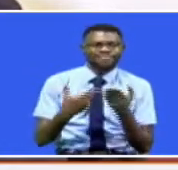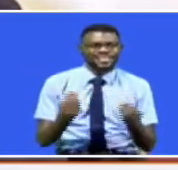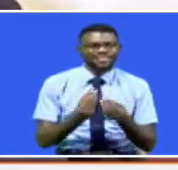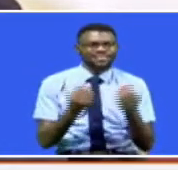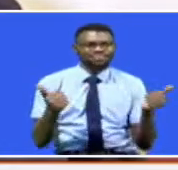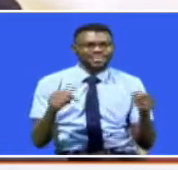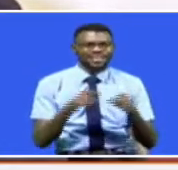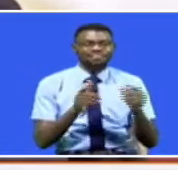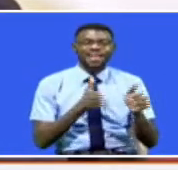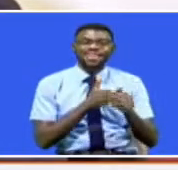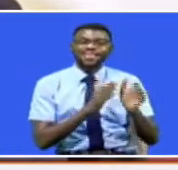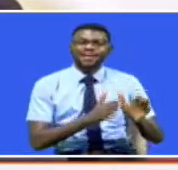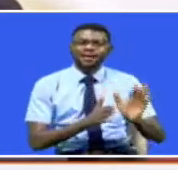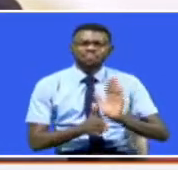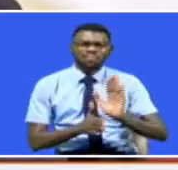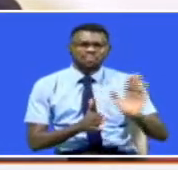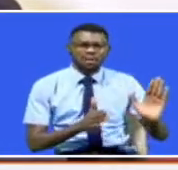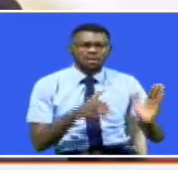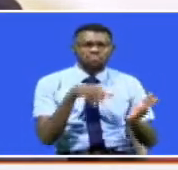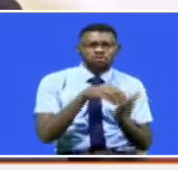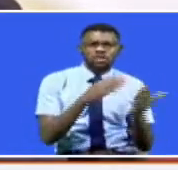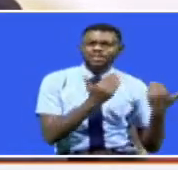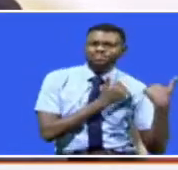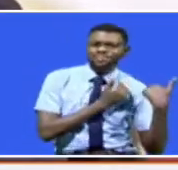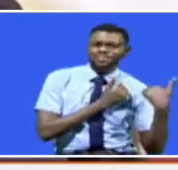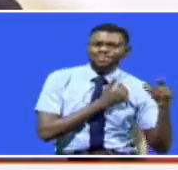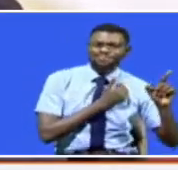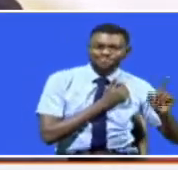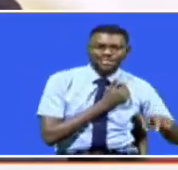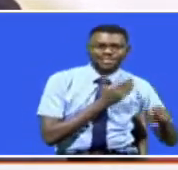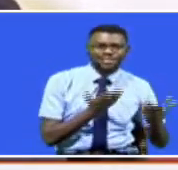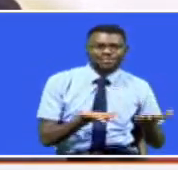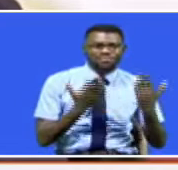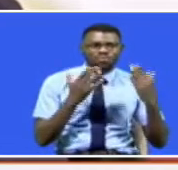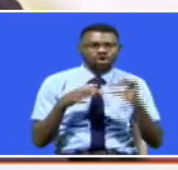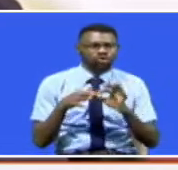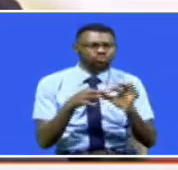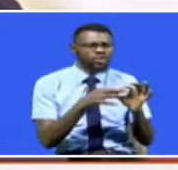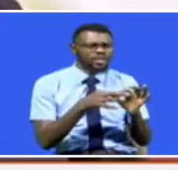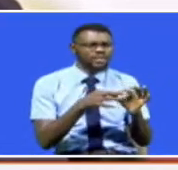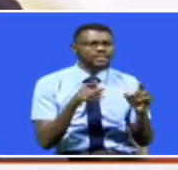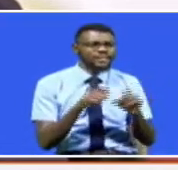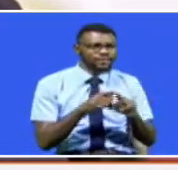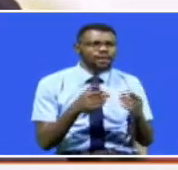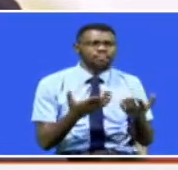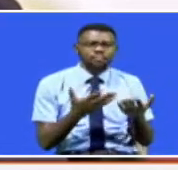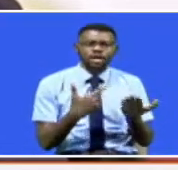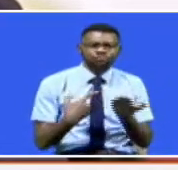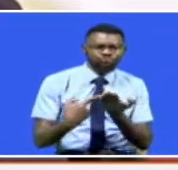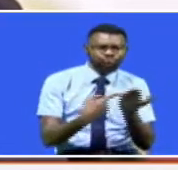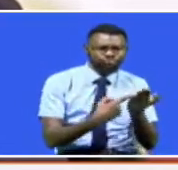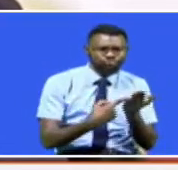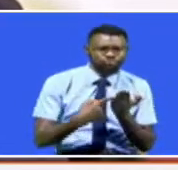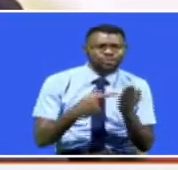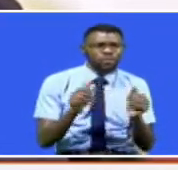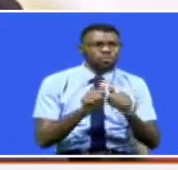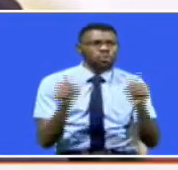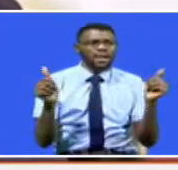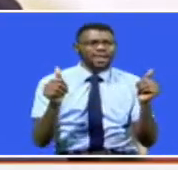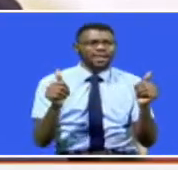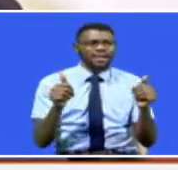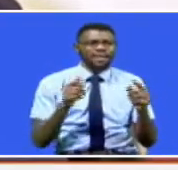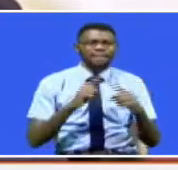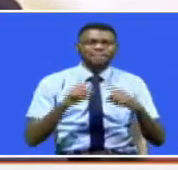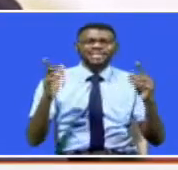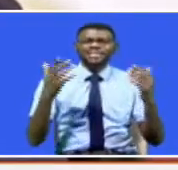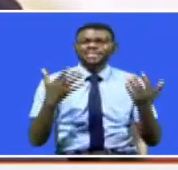their positions responsibly, promote unity, understanding, and constructive dialogue rather than adding